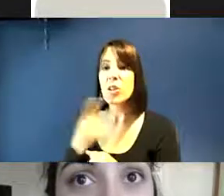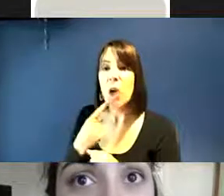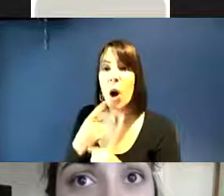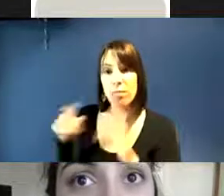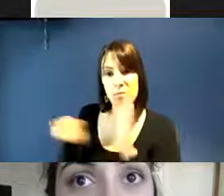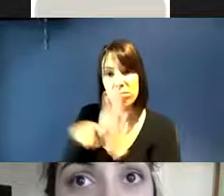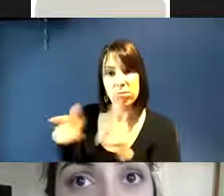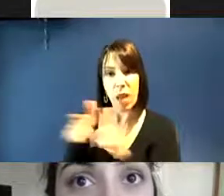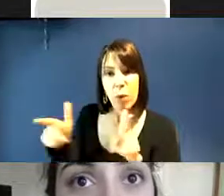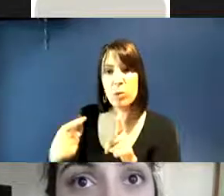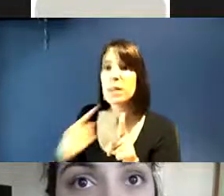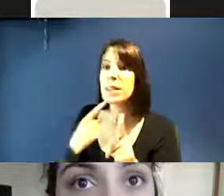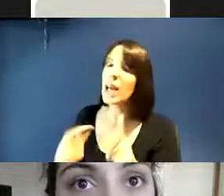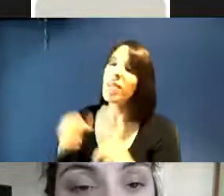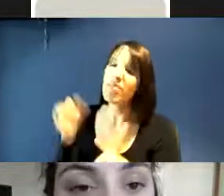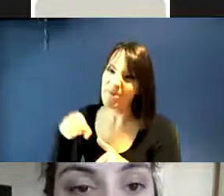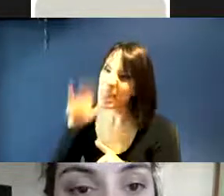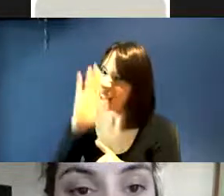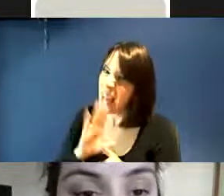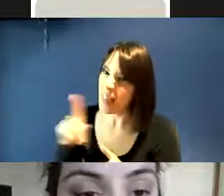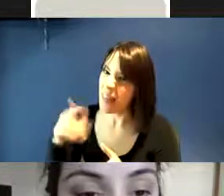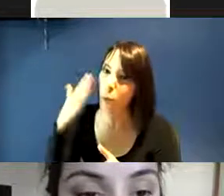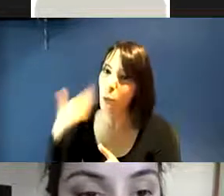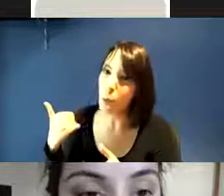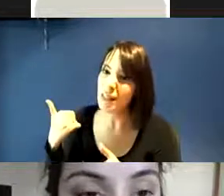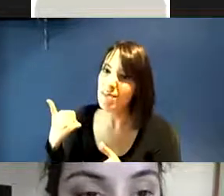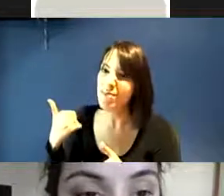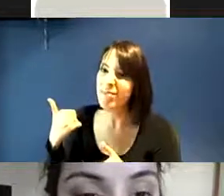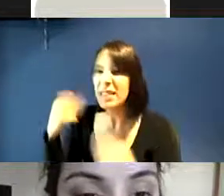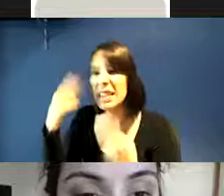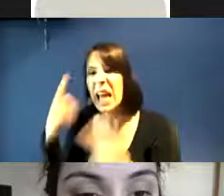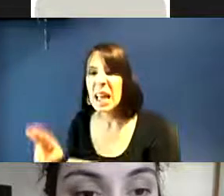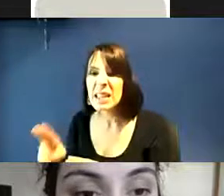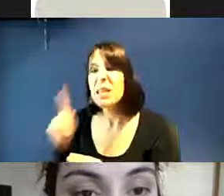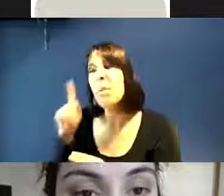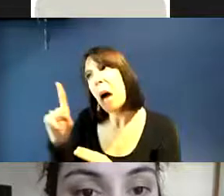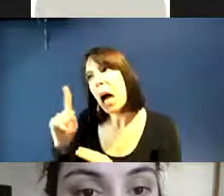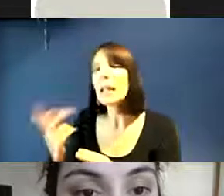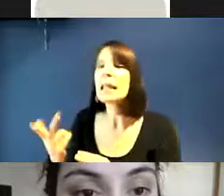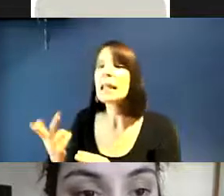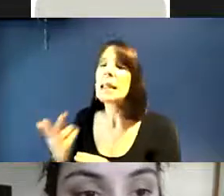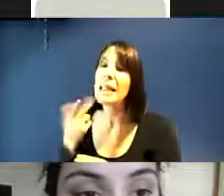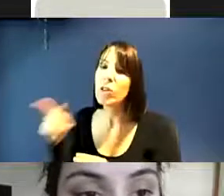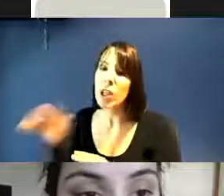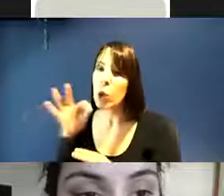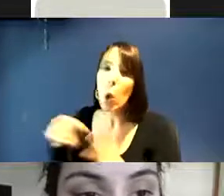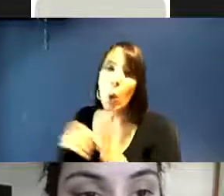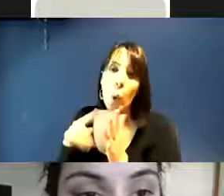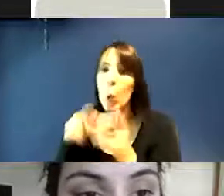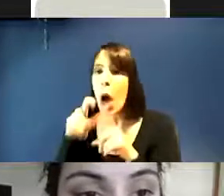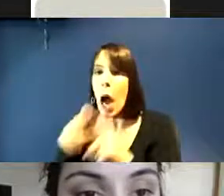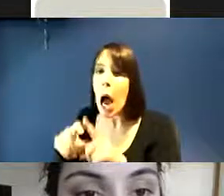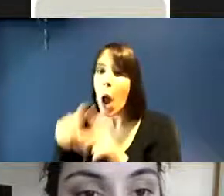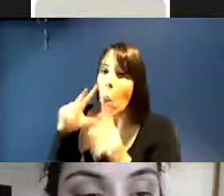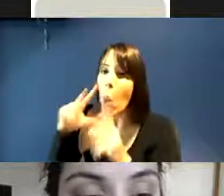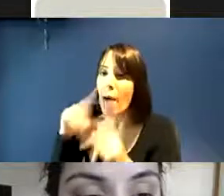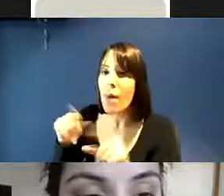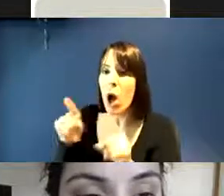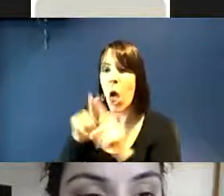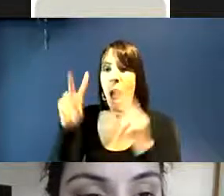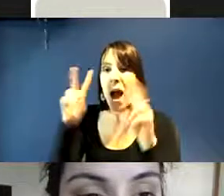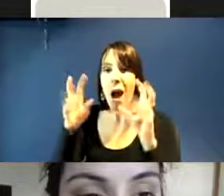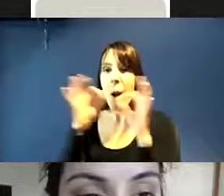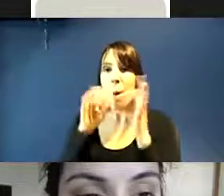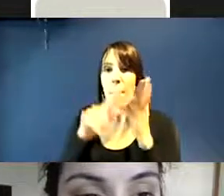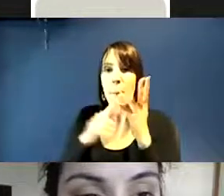worse, killed, but maybe if she wasn't such a burden, if her disability wasn't such a burden, then this wouldn't